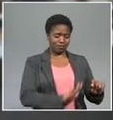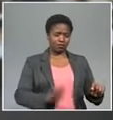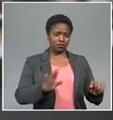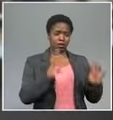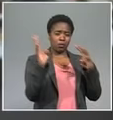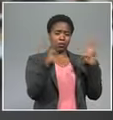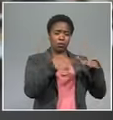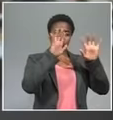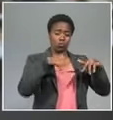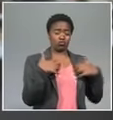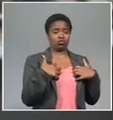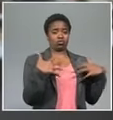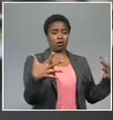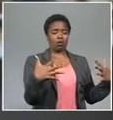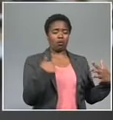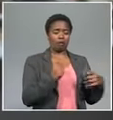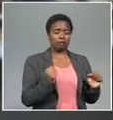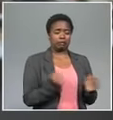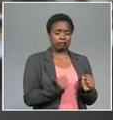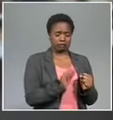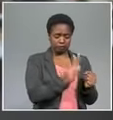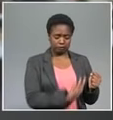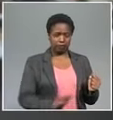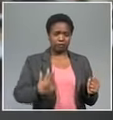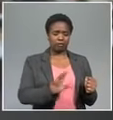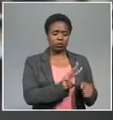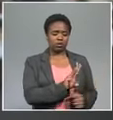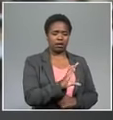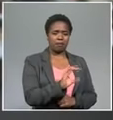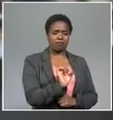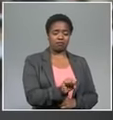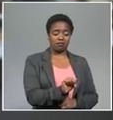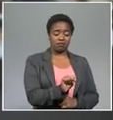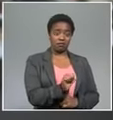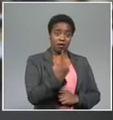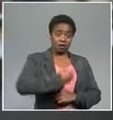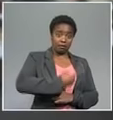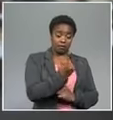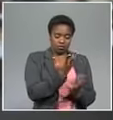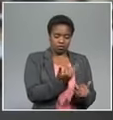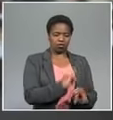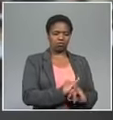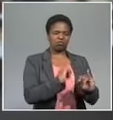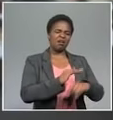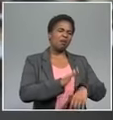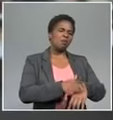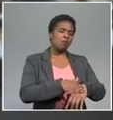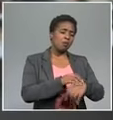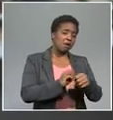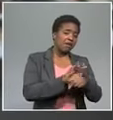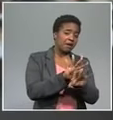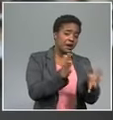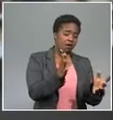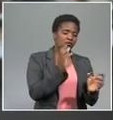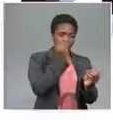and it's only the start of it, with a series of cold fronts moving through the Western Cape over the next 24 hours. Find out how you'll be